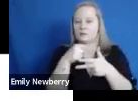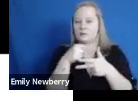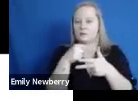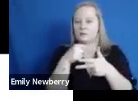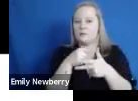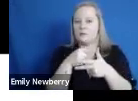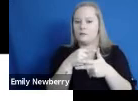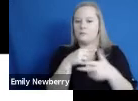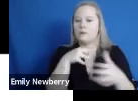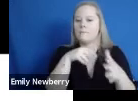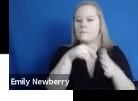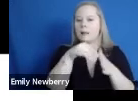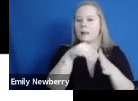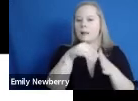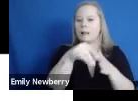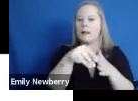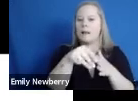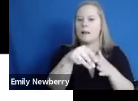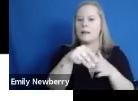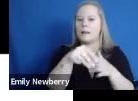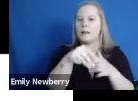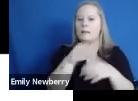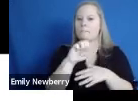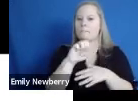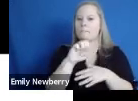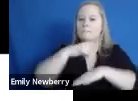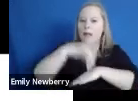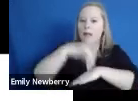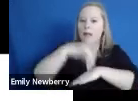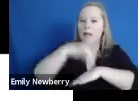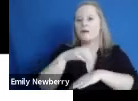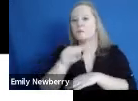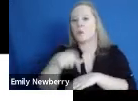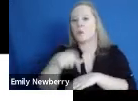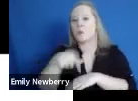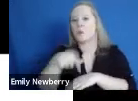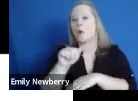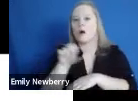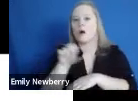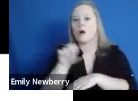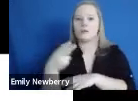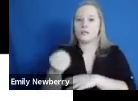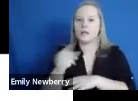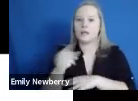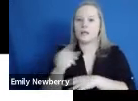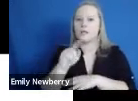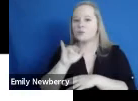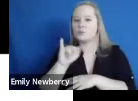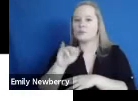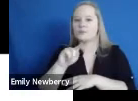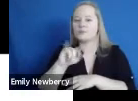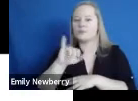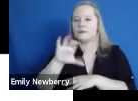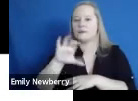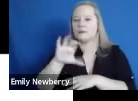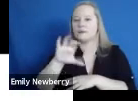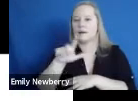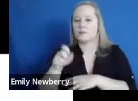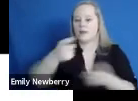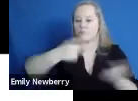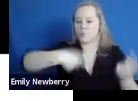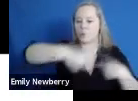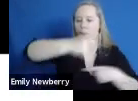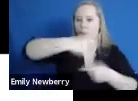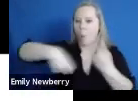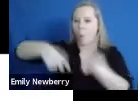plant the organic melons, squash, oats and peas, and triticale. So down there we do a rotation. So we have about like